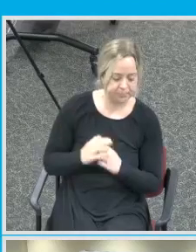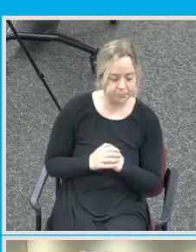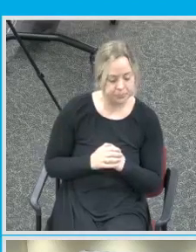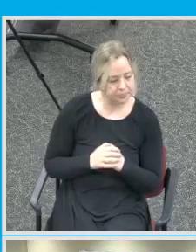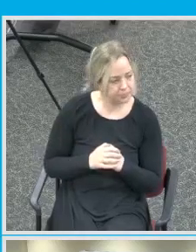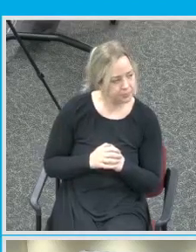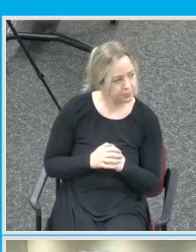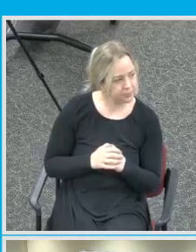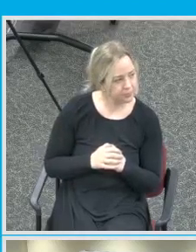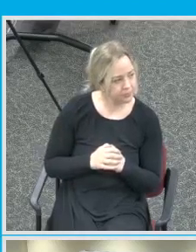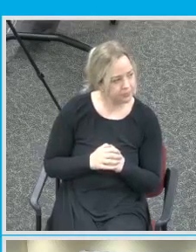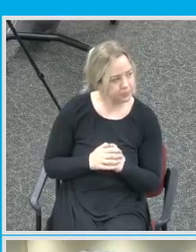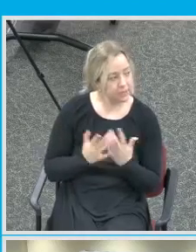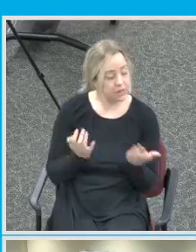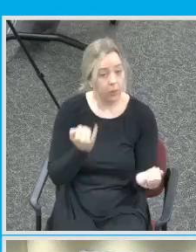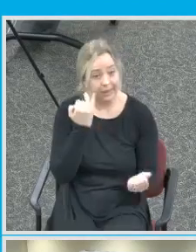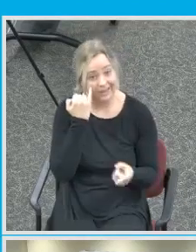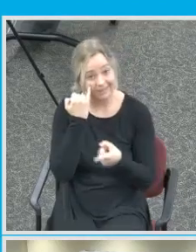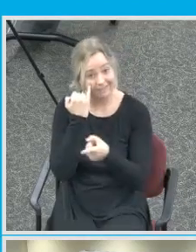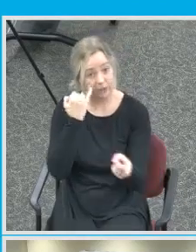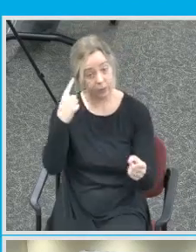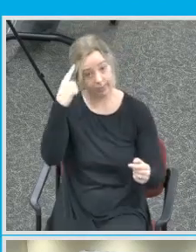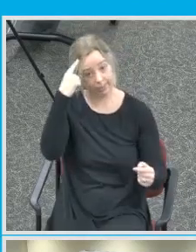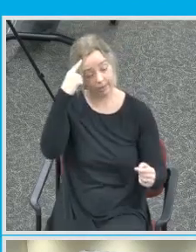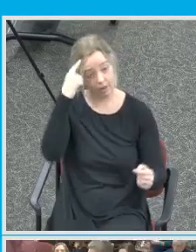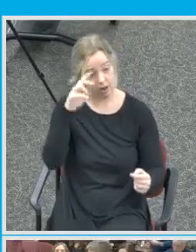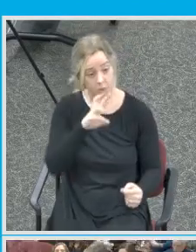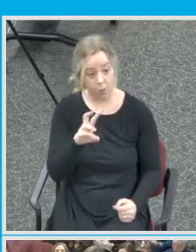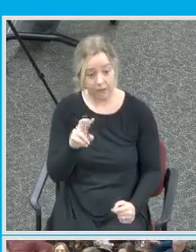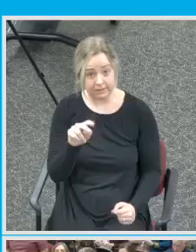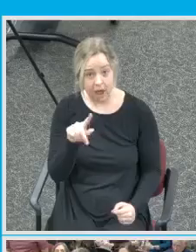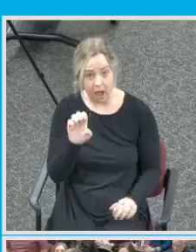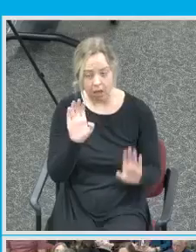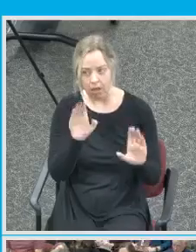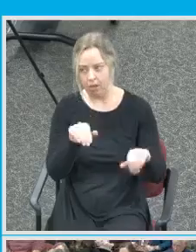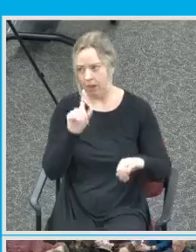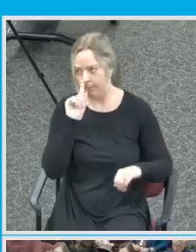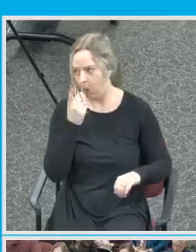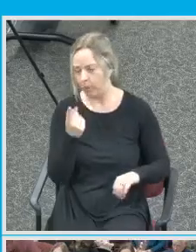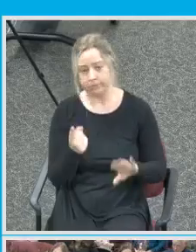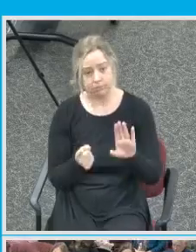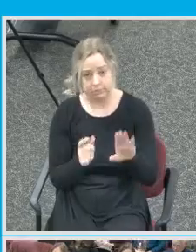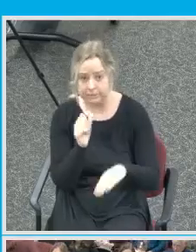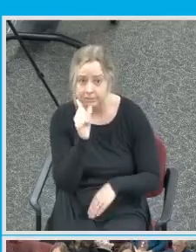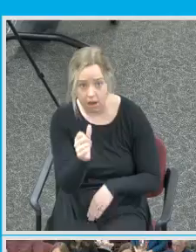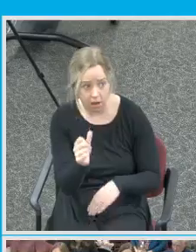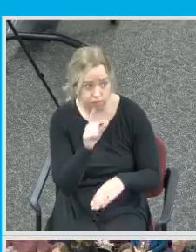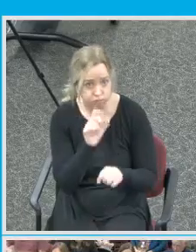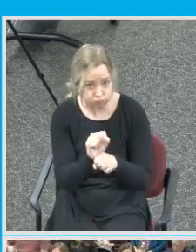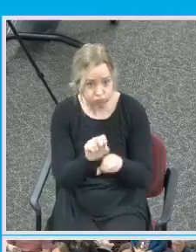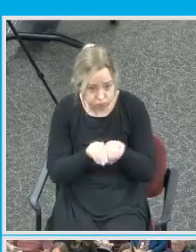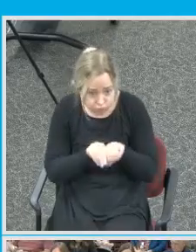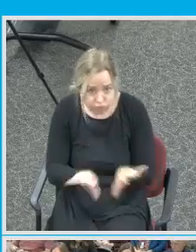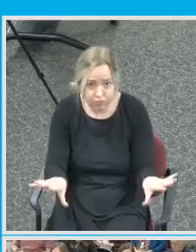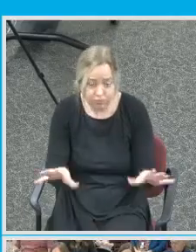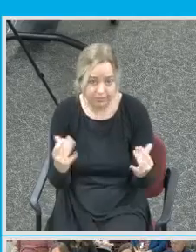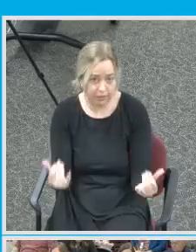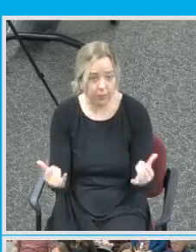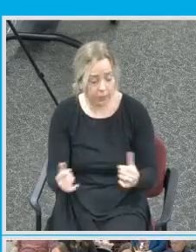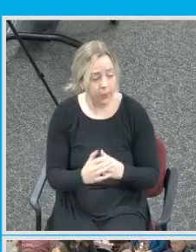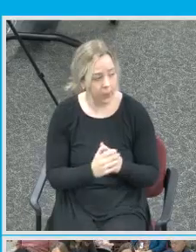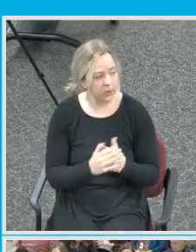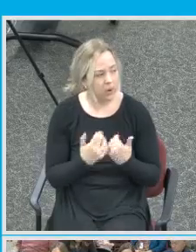case you thought West Nile virus became boring, it hasn't this season. So we have a